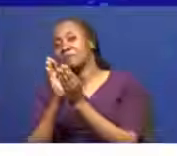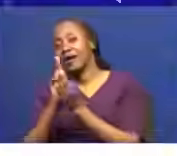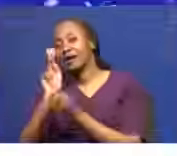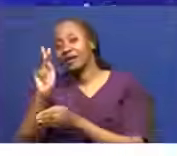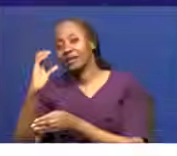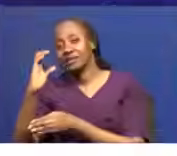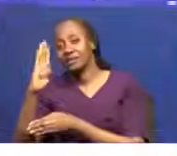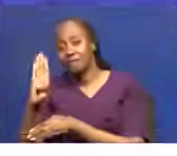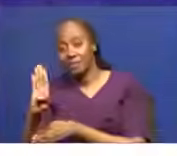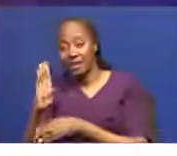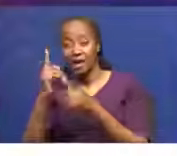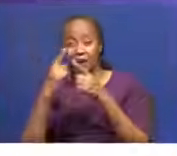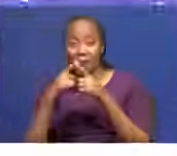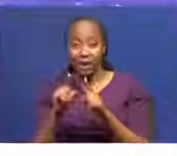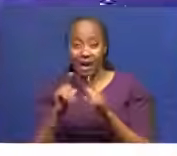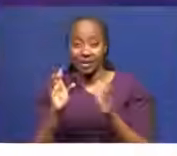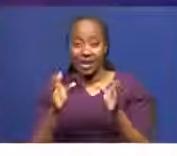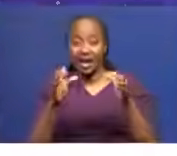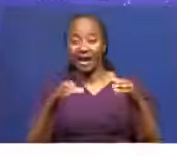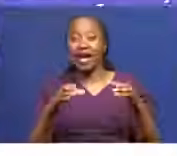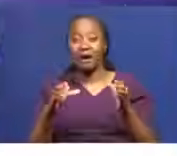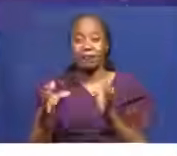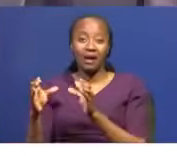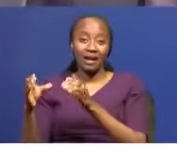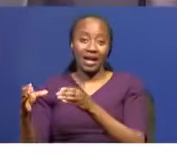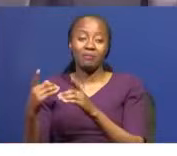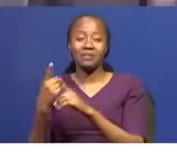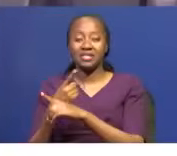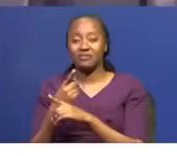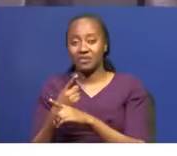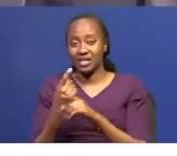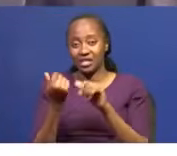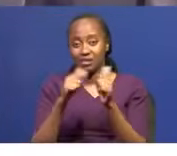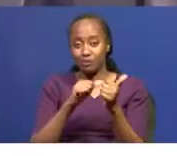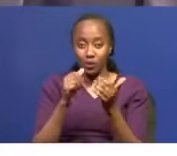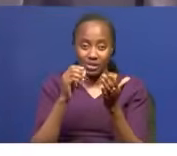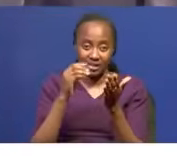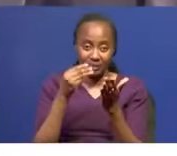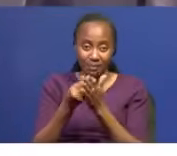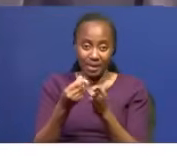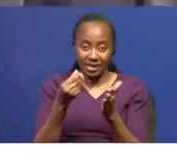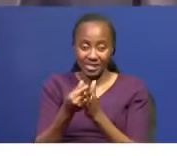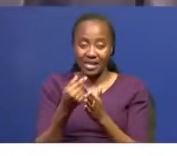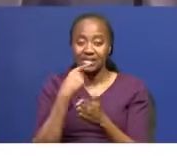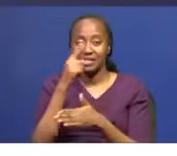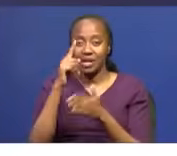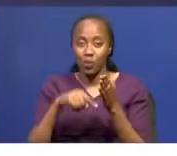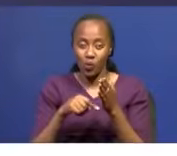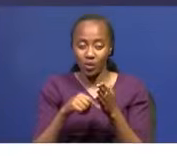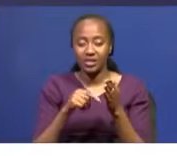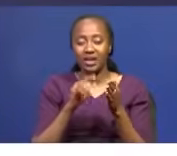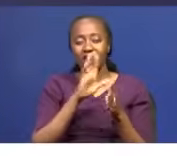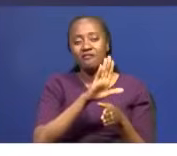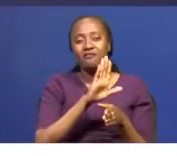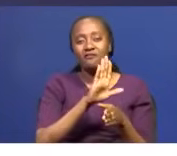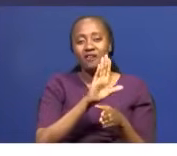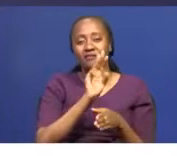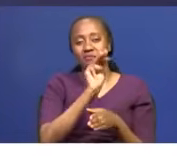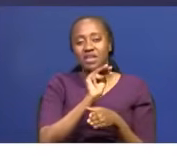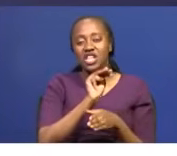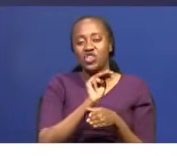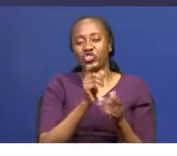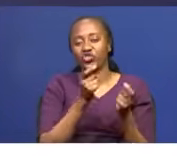And the clubs are set to reap big after title sponsors of the league, SportPesa, dramatically raised the prize for the overall winner of